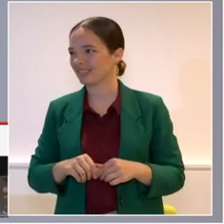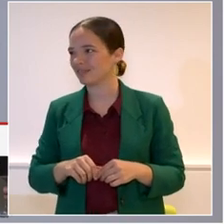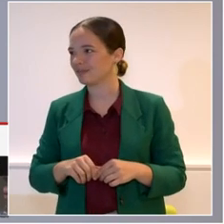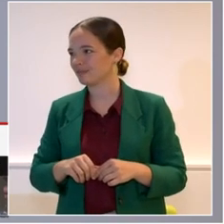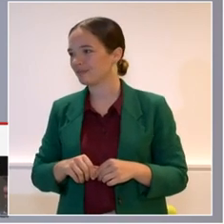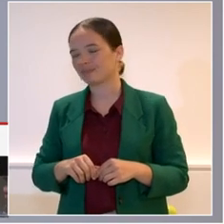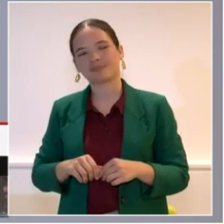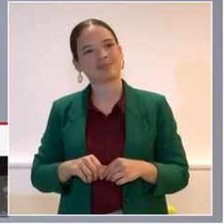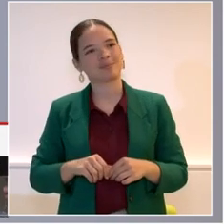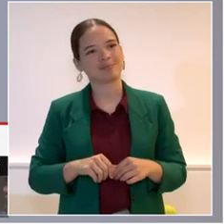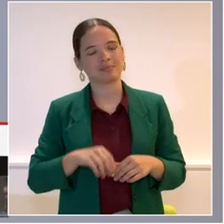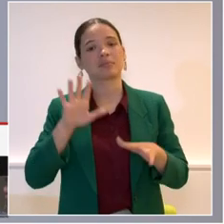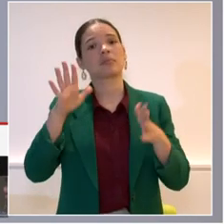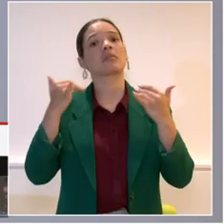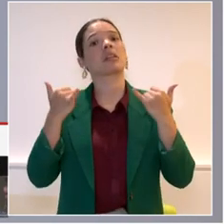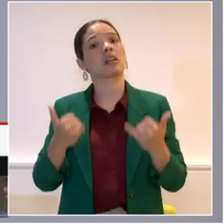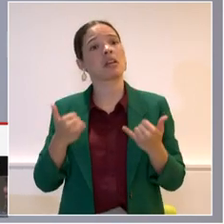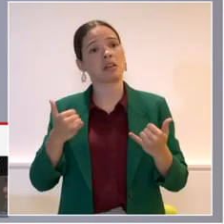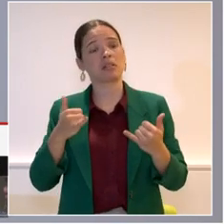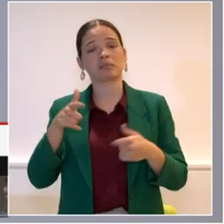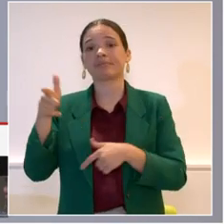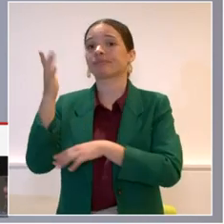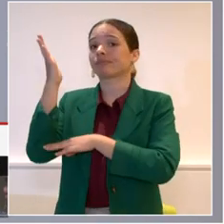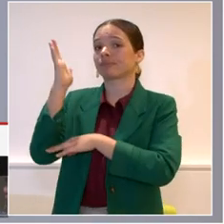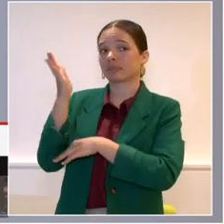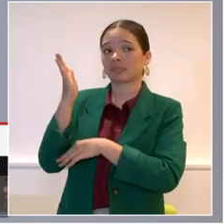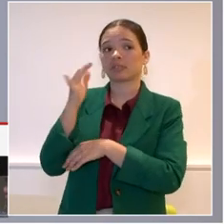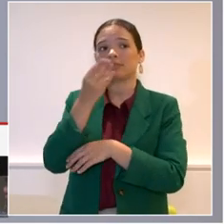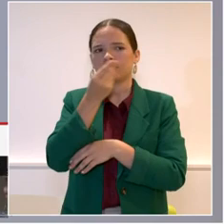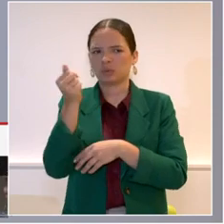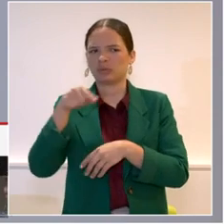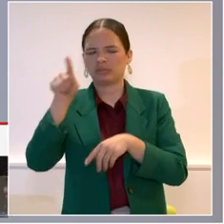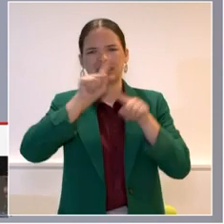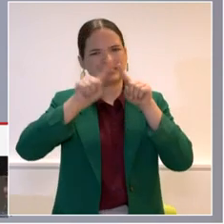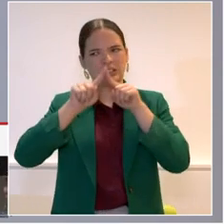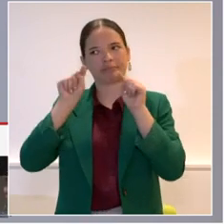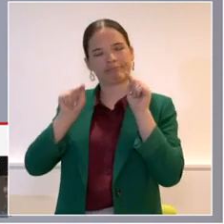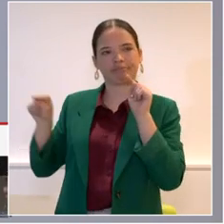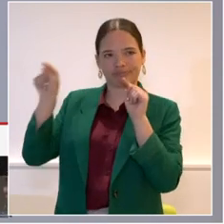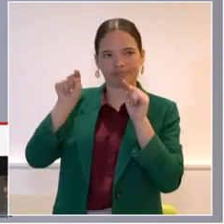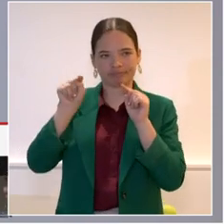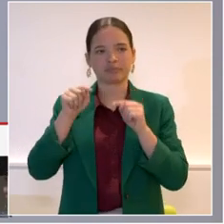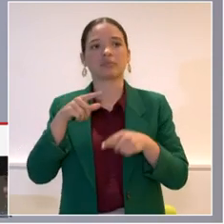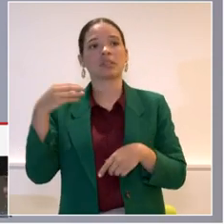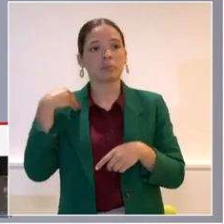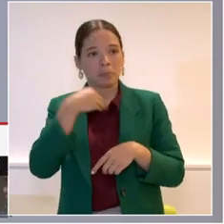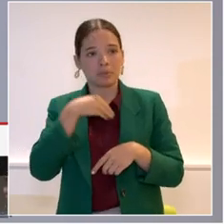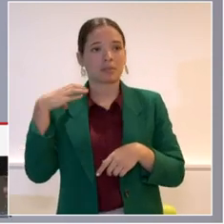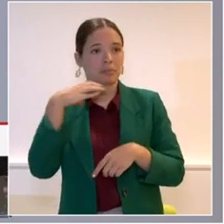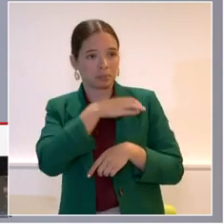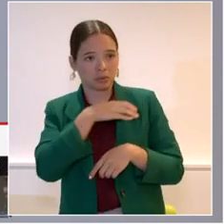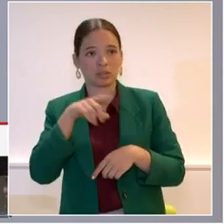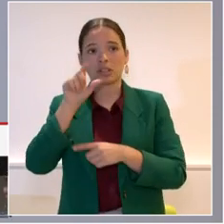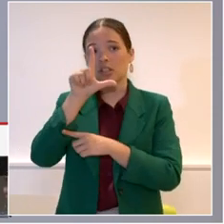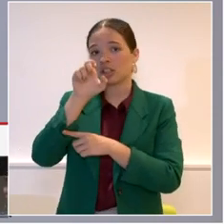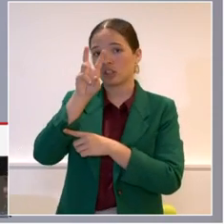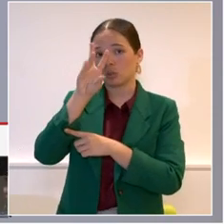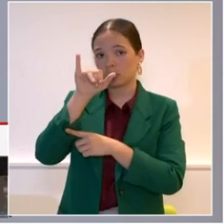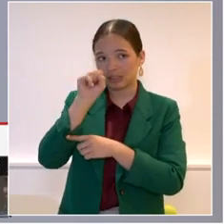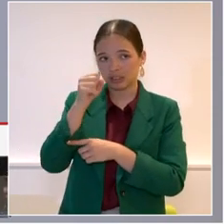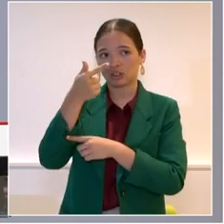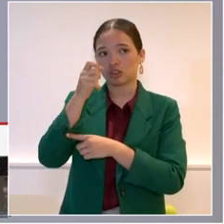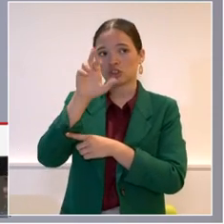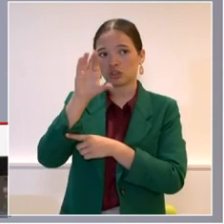And with that, we're going to hear from several speakers now. Our council members, Councilmember Louis George and Councilmember